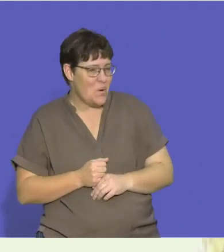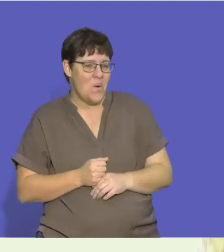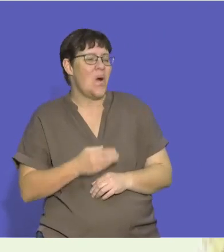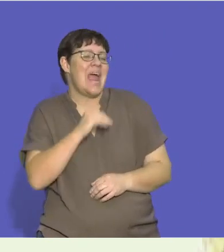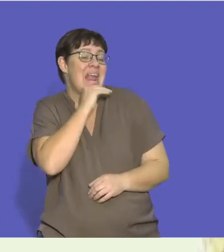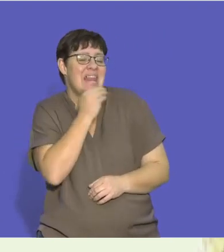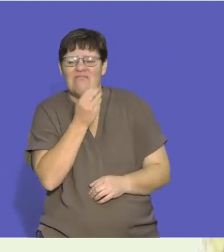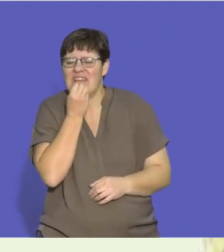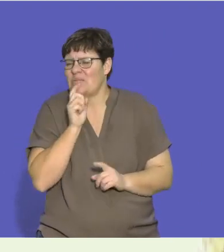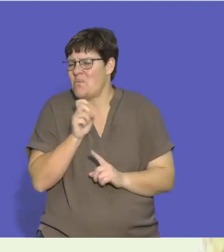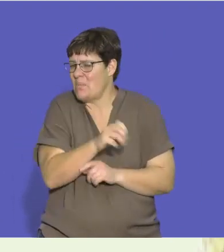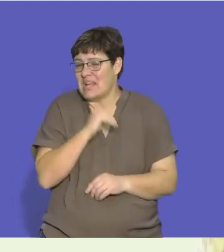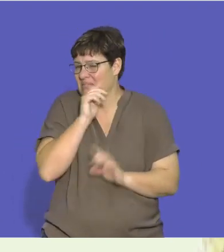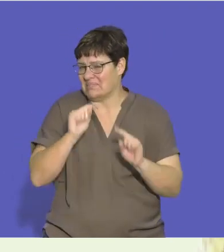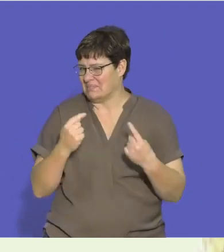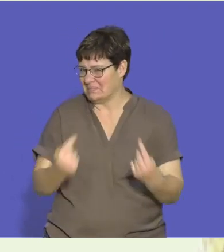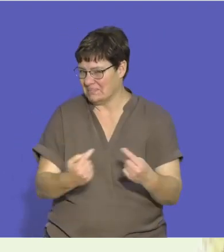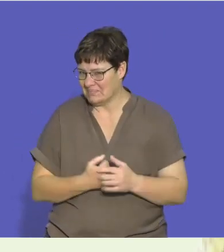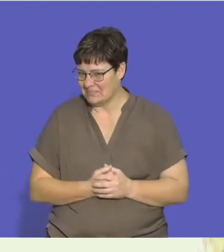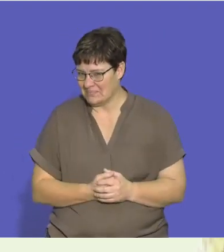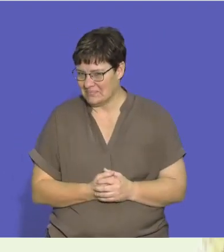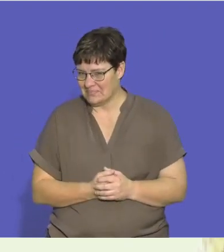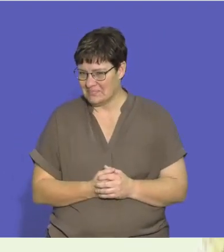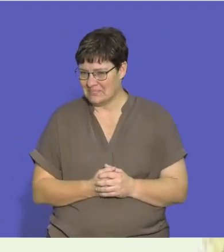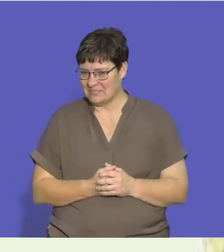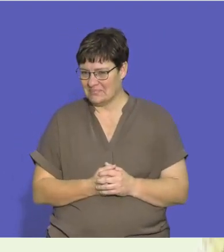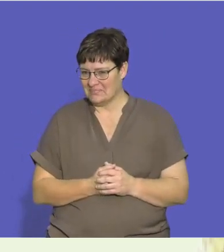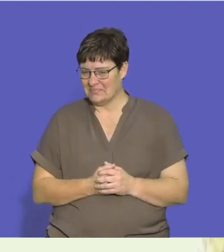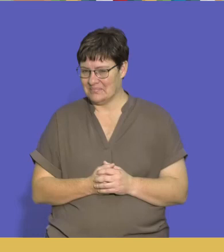can never eat enough worms, she thought.